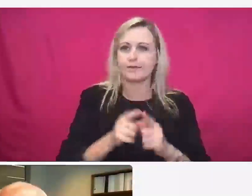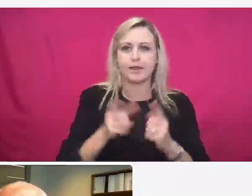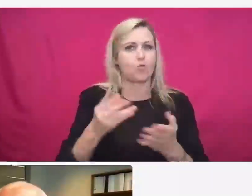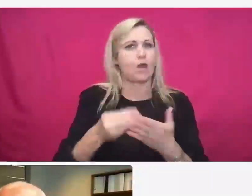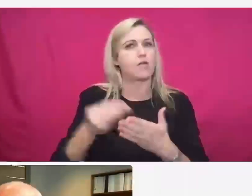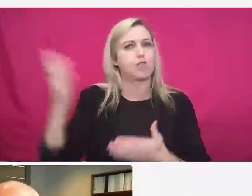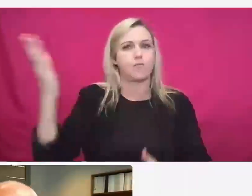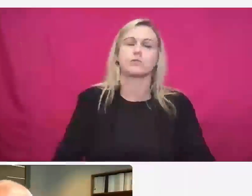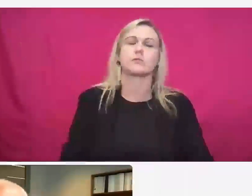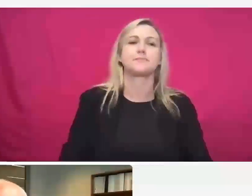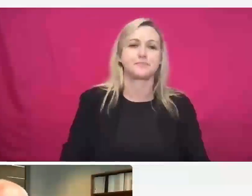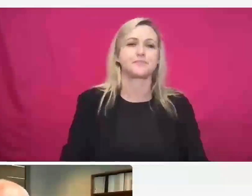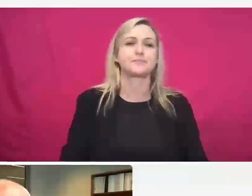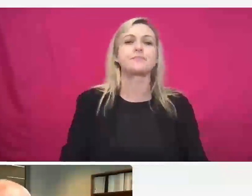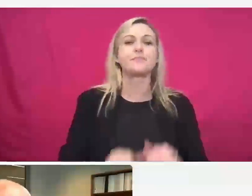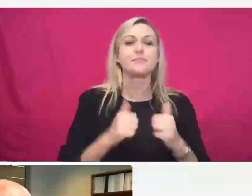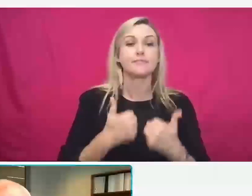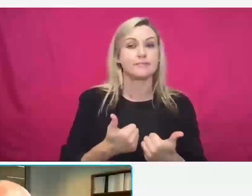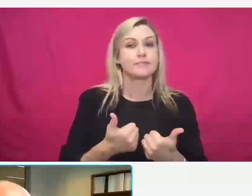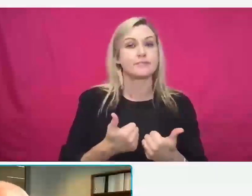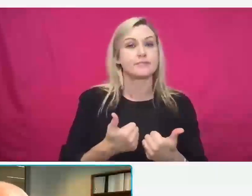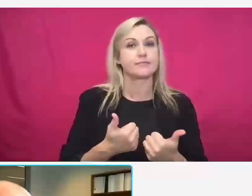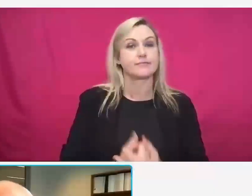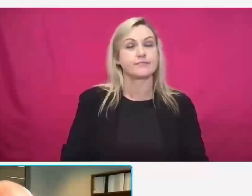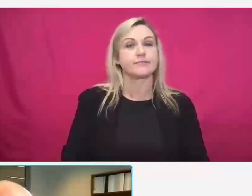All right. So, look, I think, again,